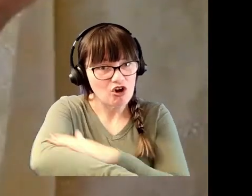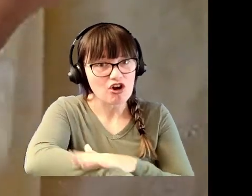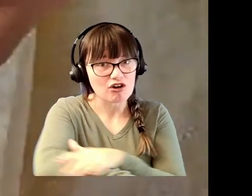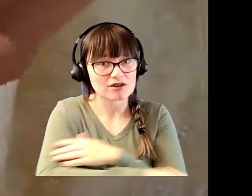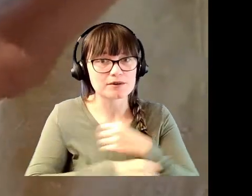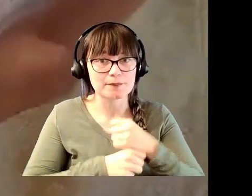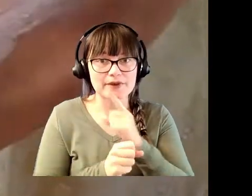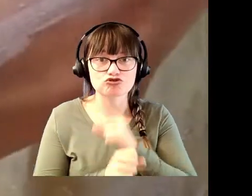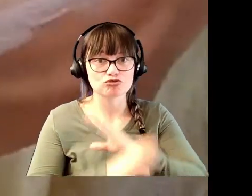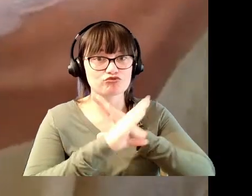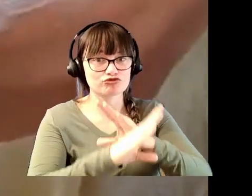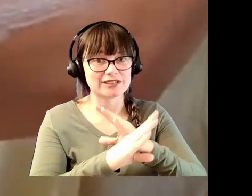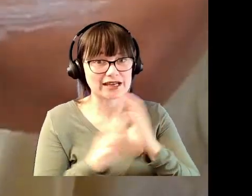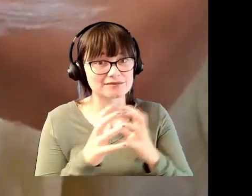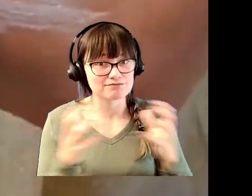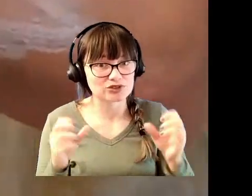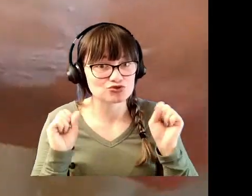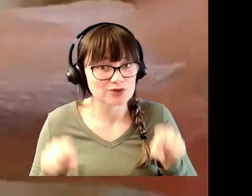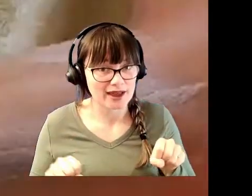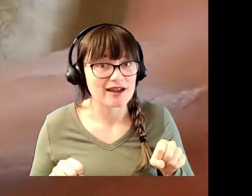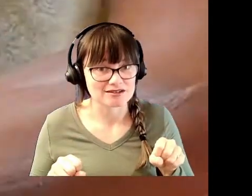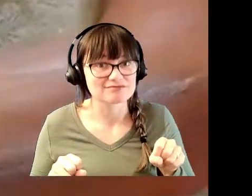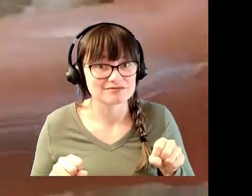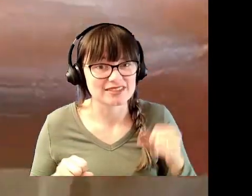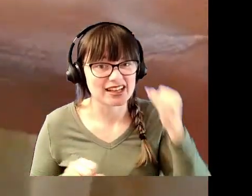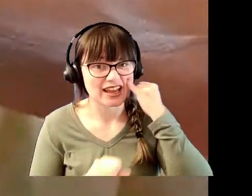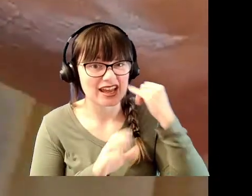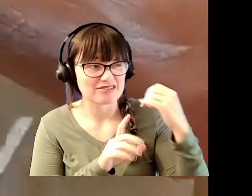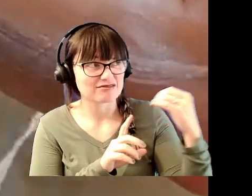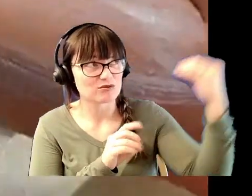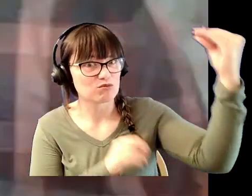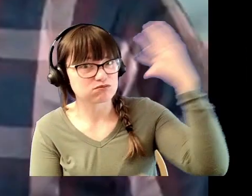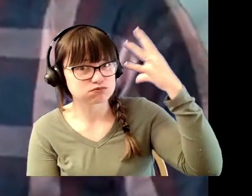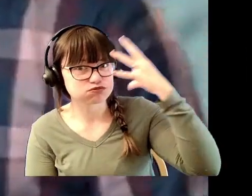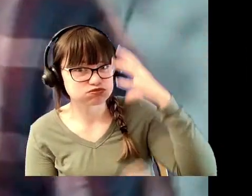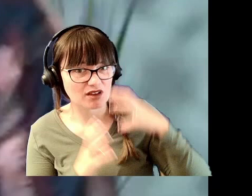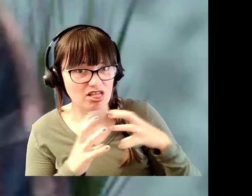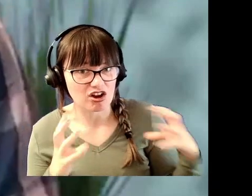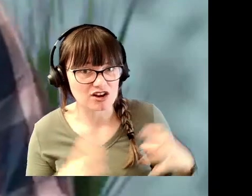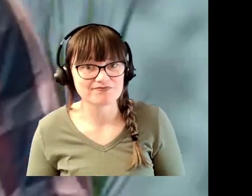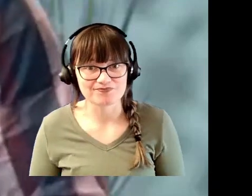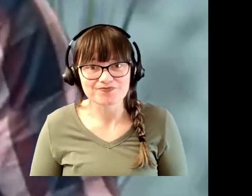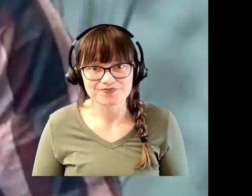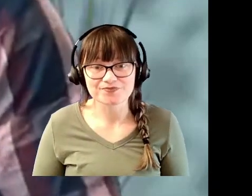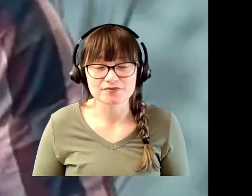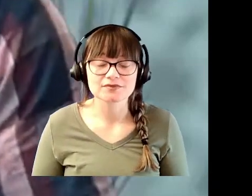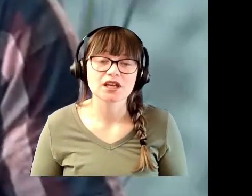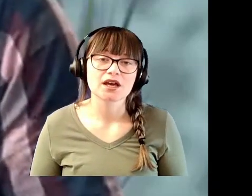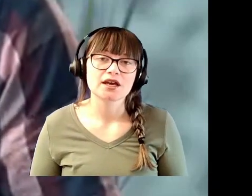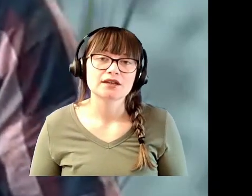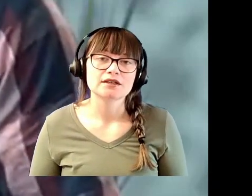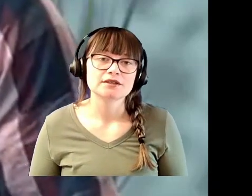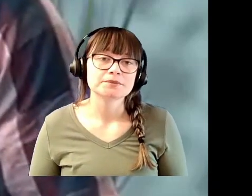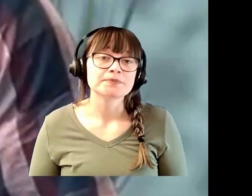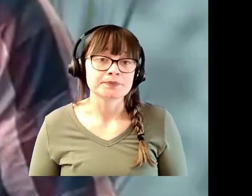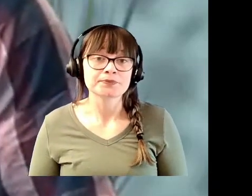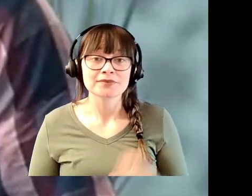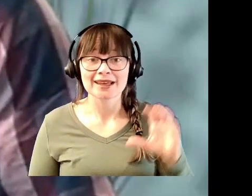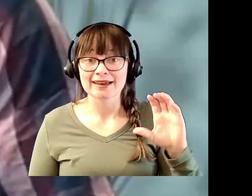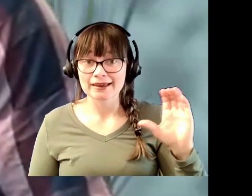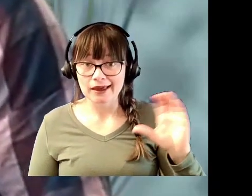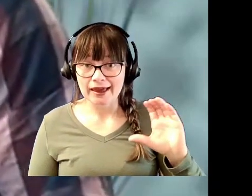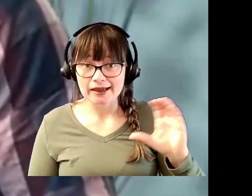yourself as much as you can when you're exposed to lots of sun. Cancer can happen to, or it can also happen to as a